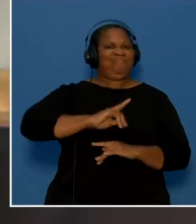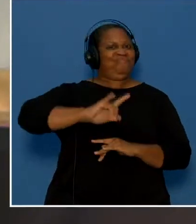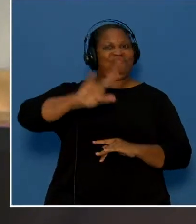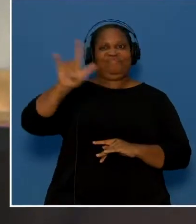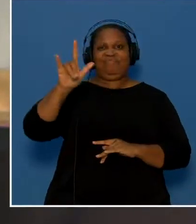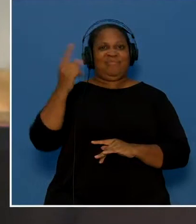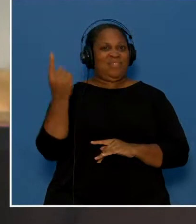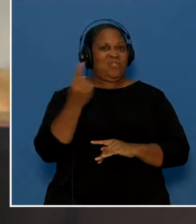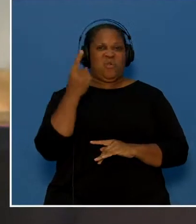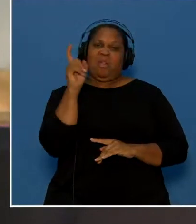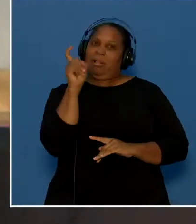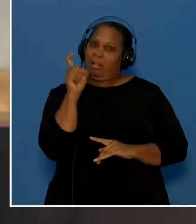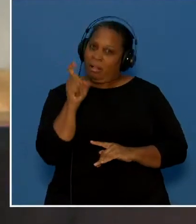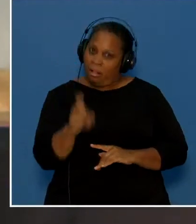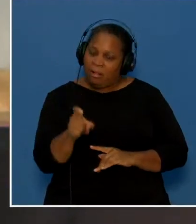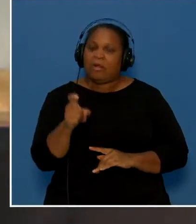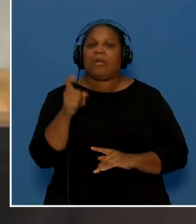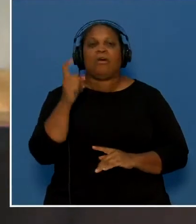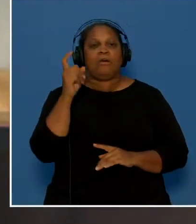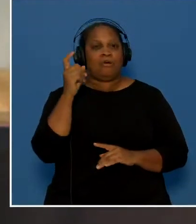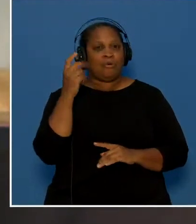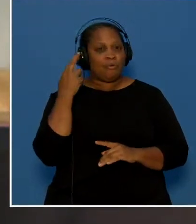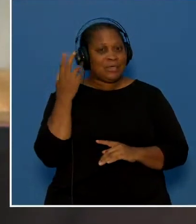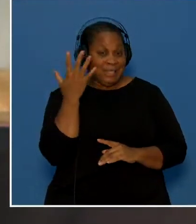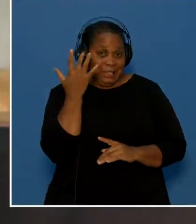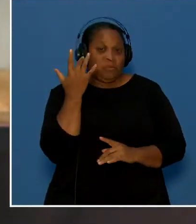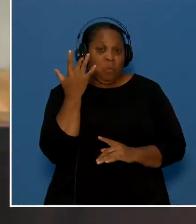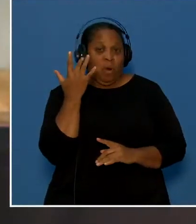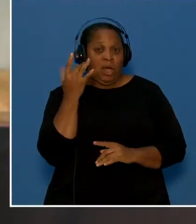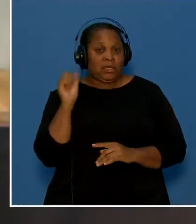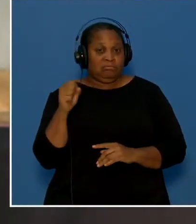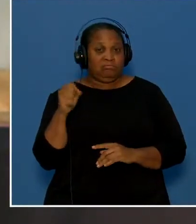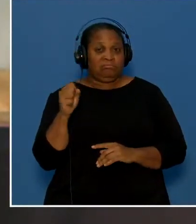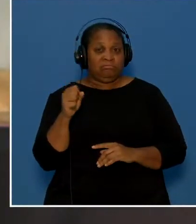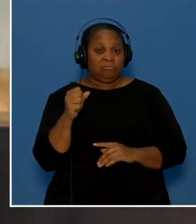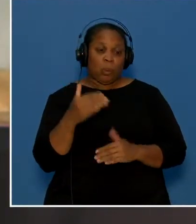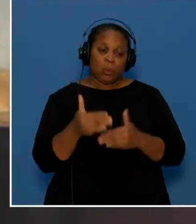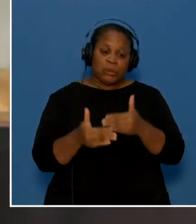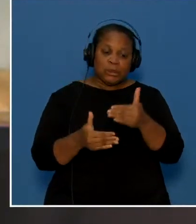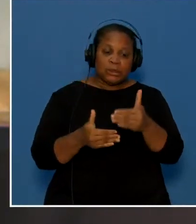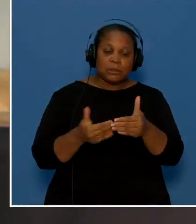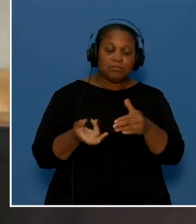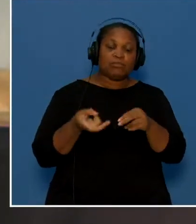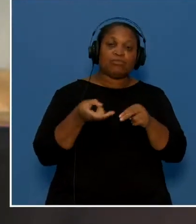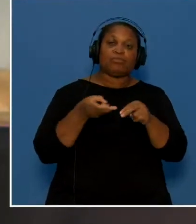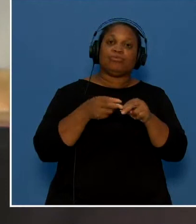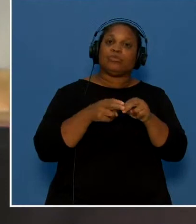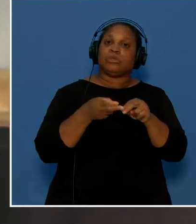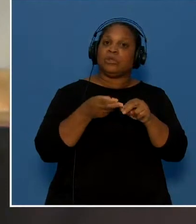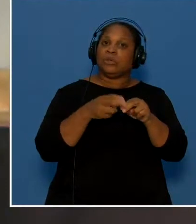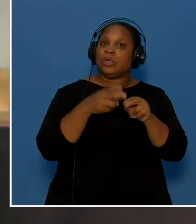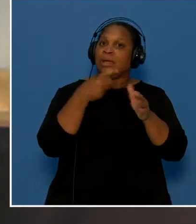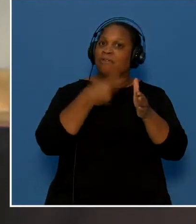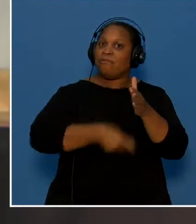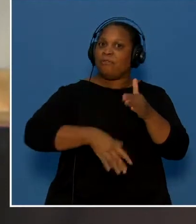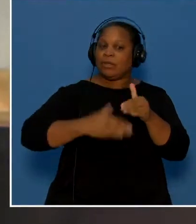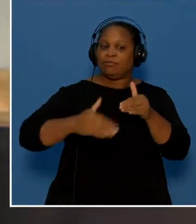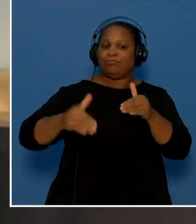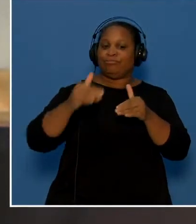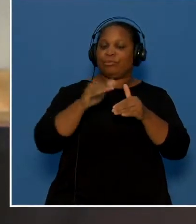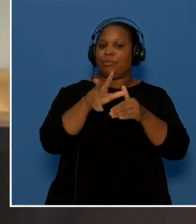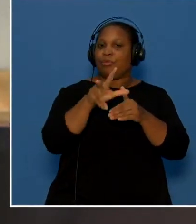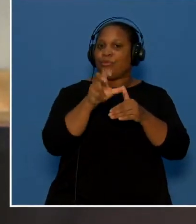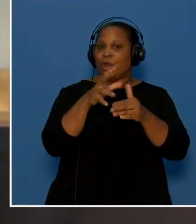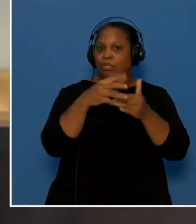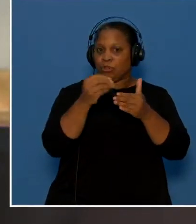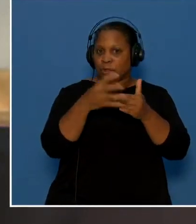for essential reasons, which is one of the reasons why we have taken steps to increase the fee to $300 for